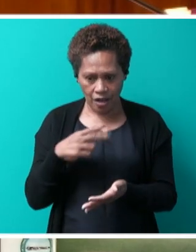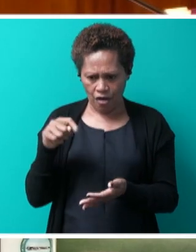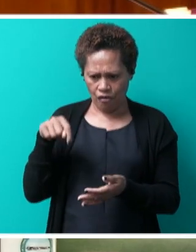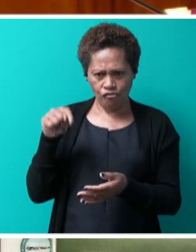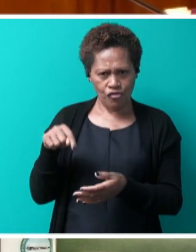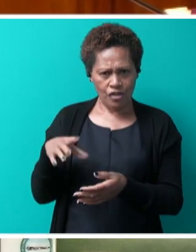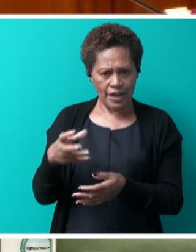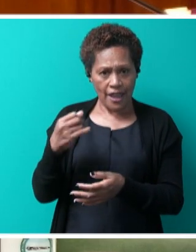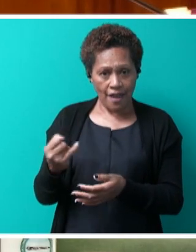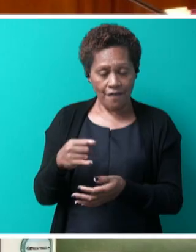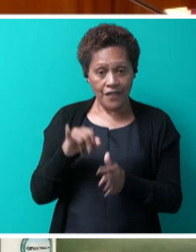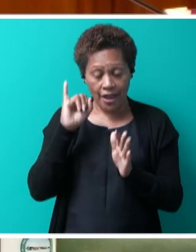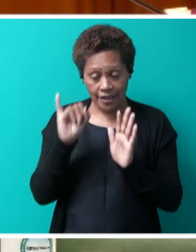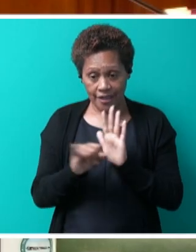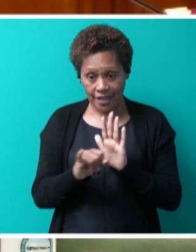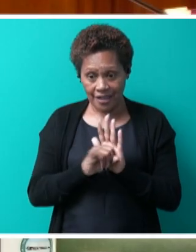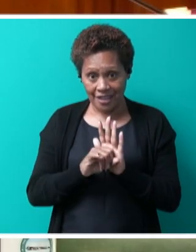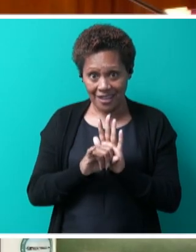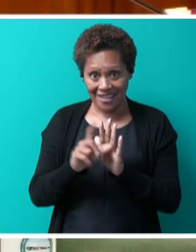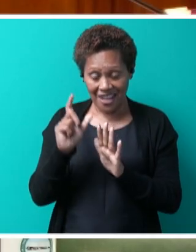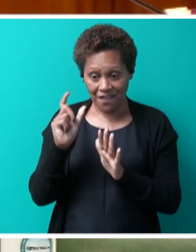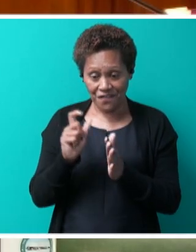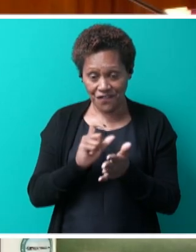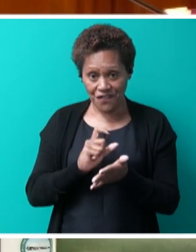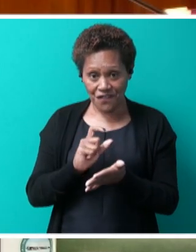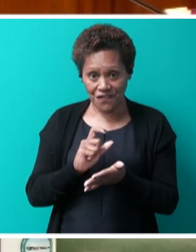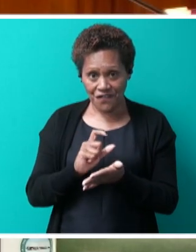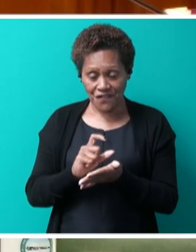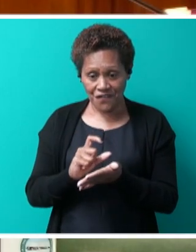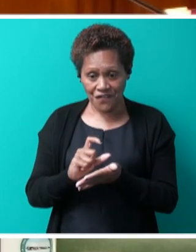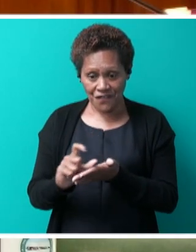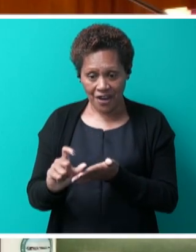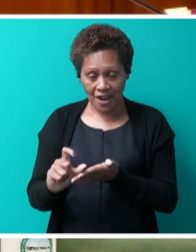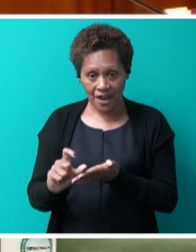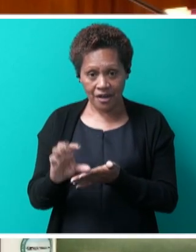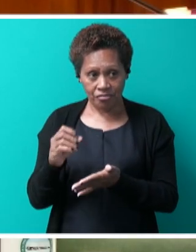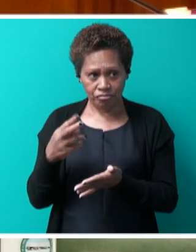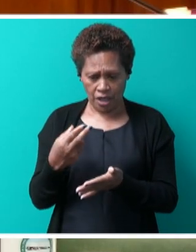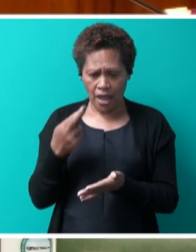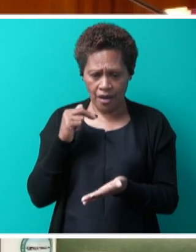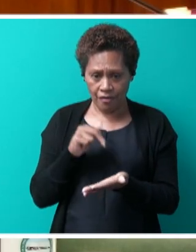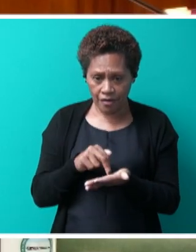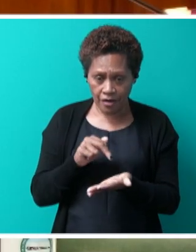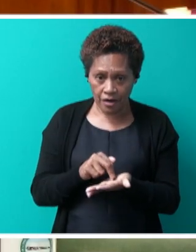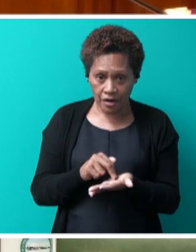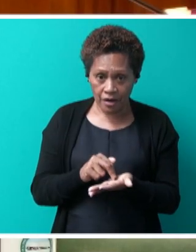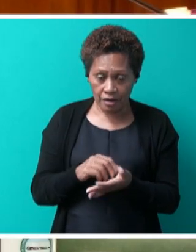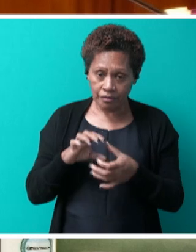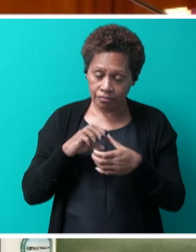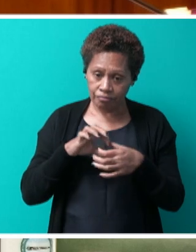and identity verification. The Register of Company Services recorded a strong engagement with